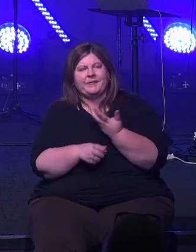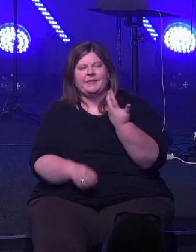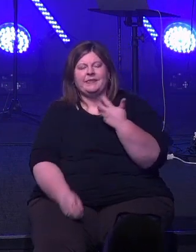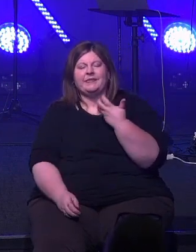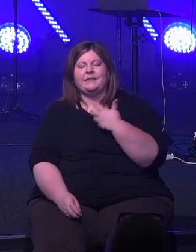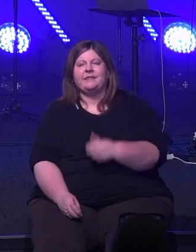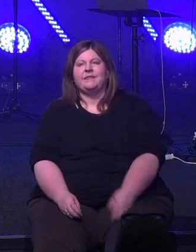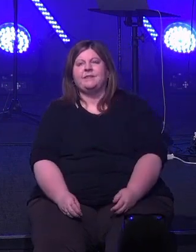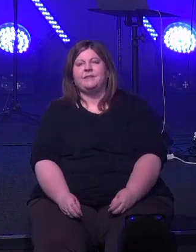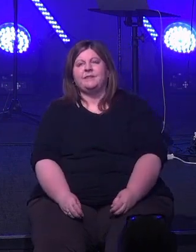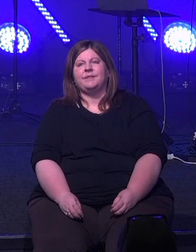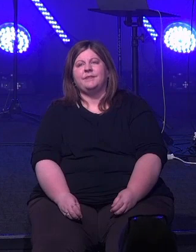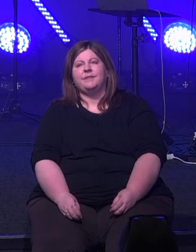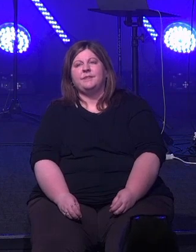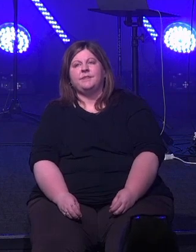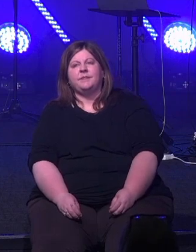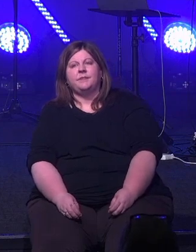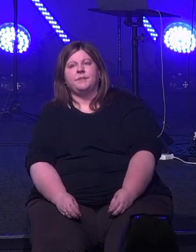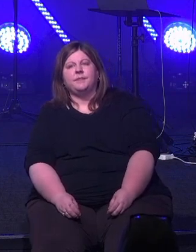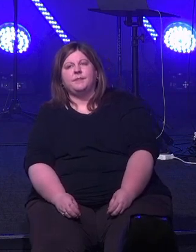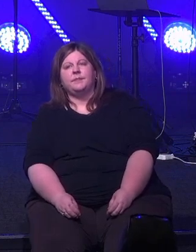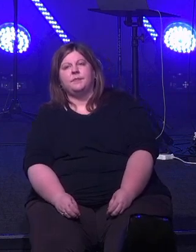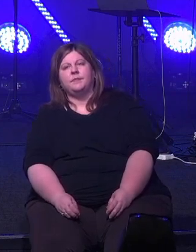Christ Jesus.